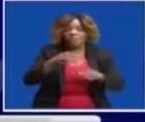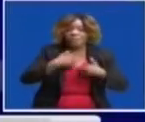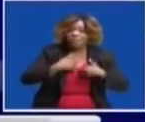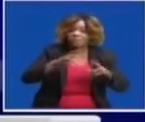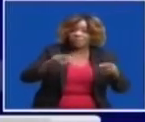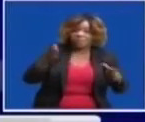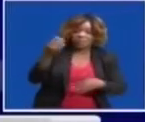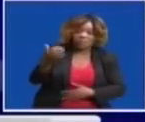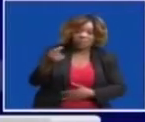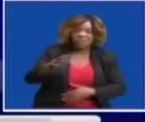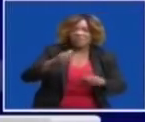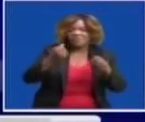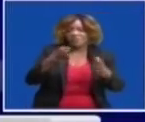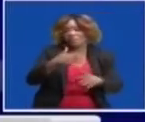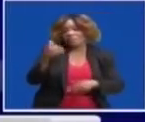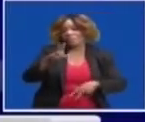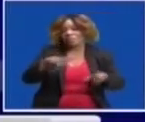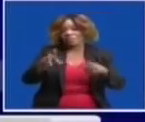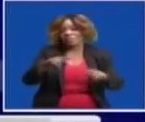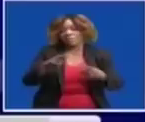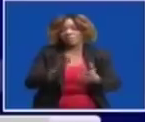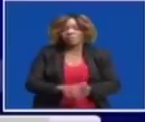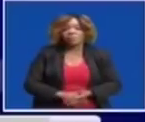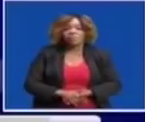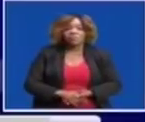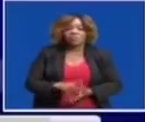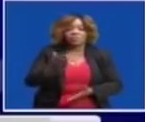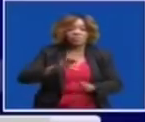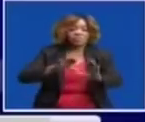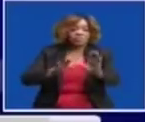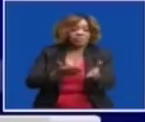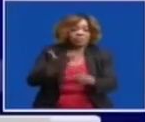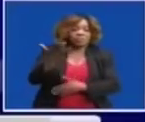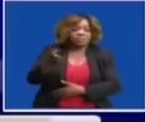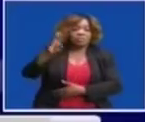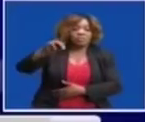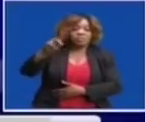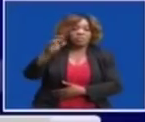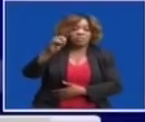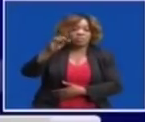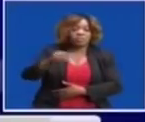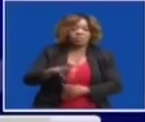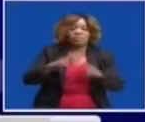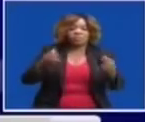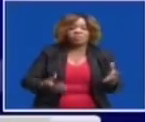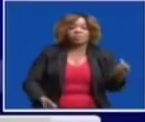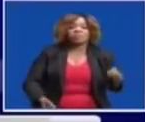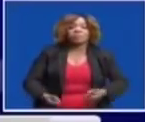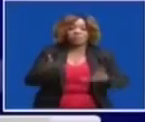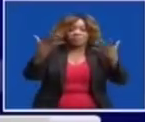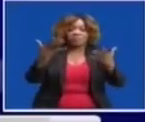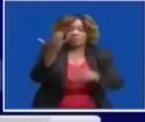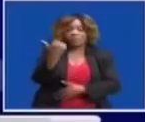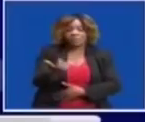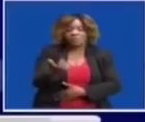stranded, and many young people under their care. He says that the death of Mr. Mtonga is a big blow to the Zambian community